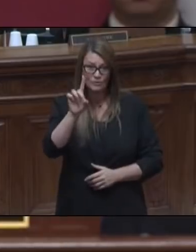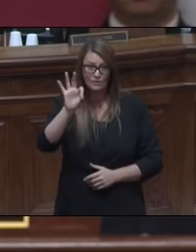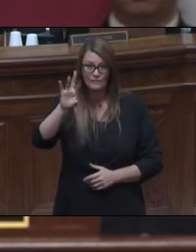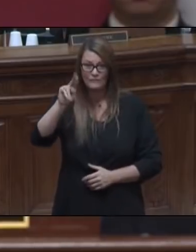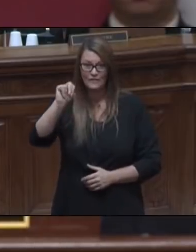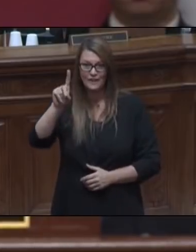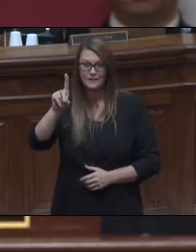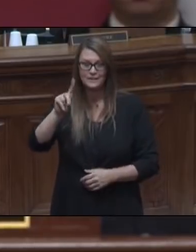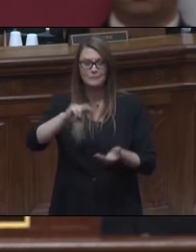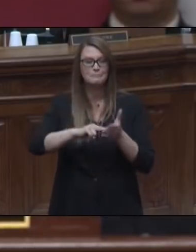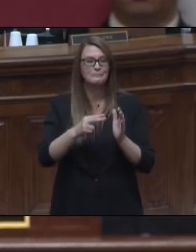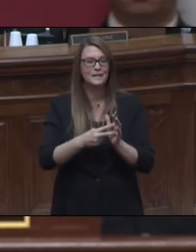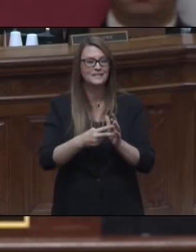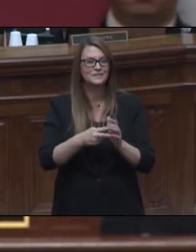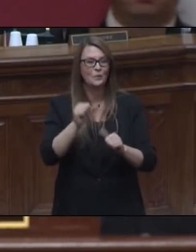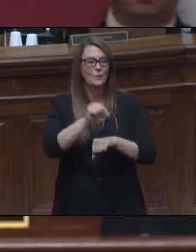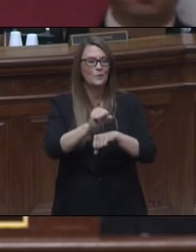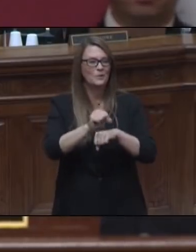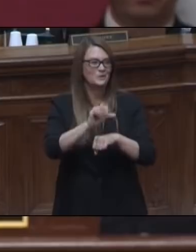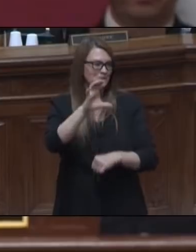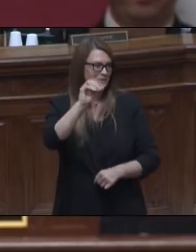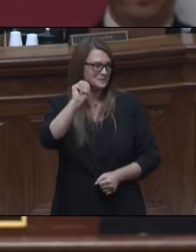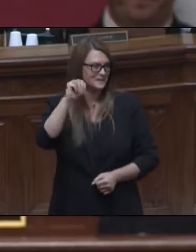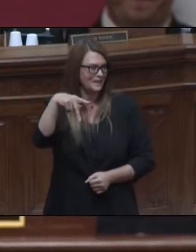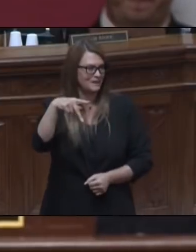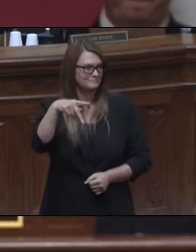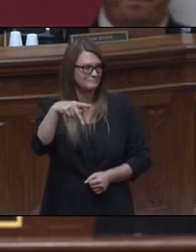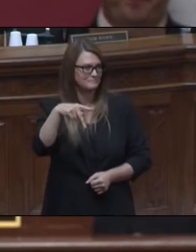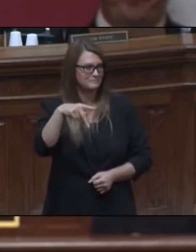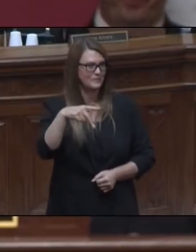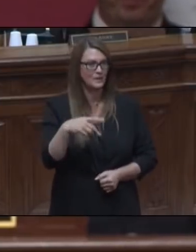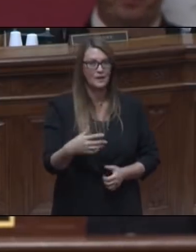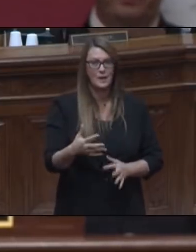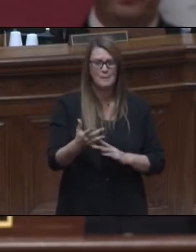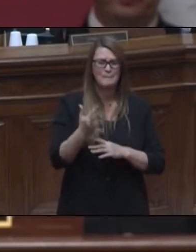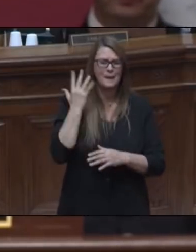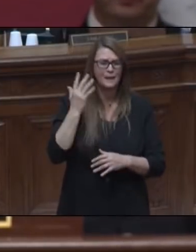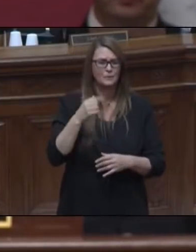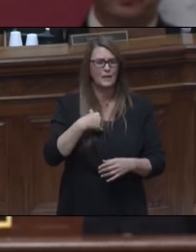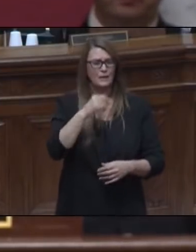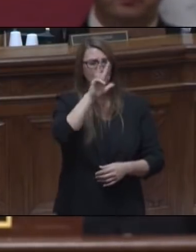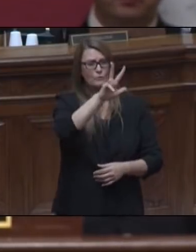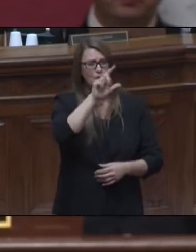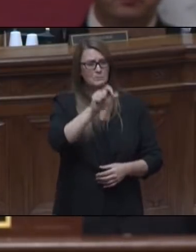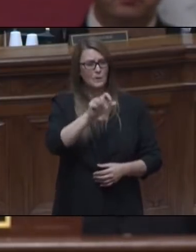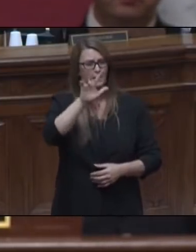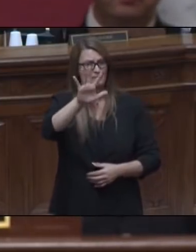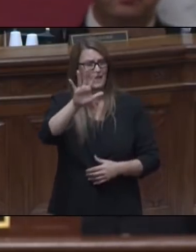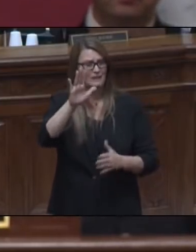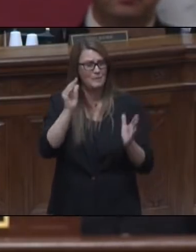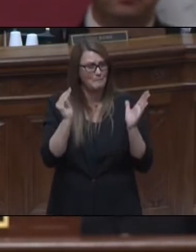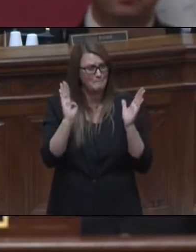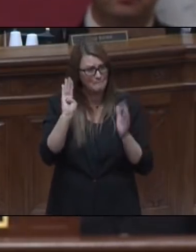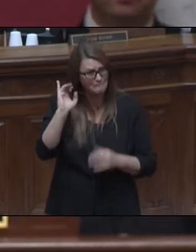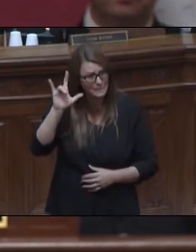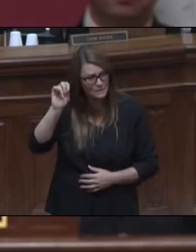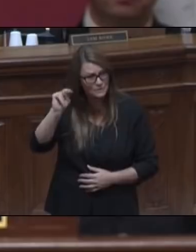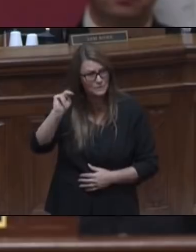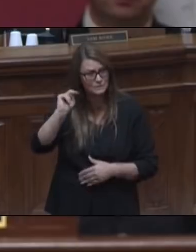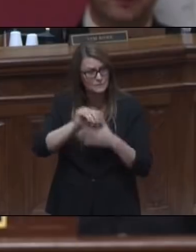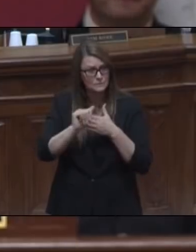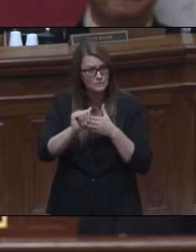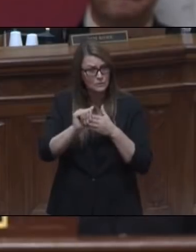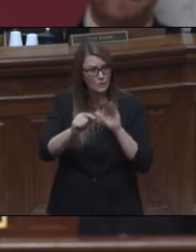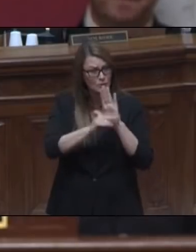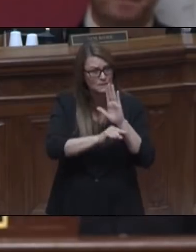workers' comp old fund. At one time, we had a $3.5 billion deficit in this state, and for all practical